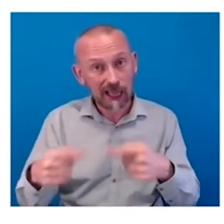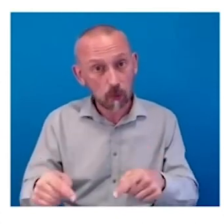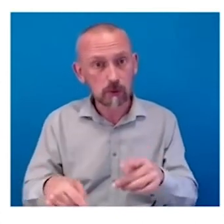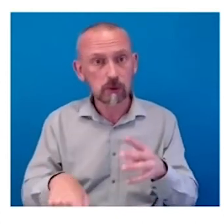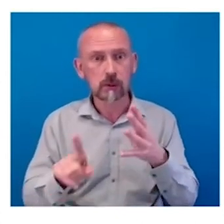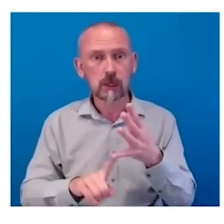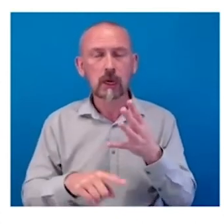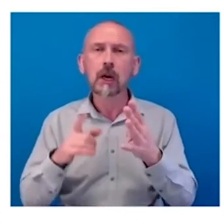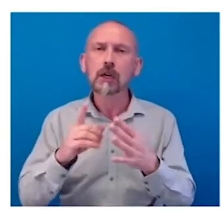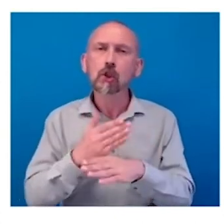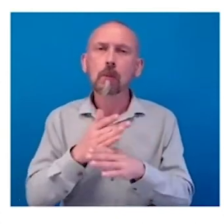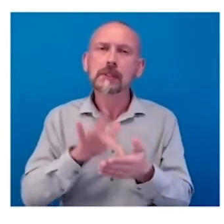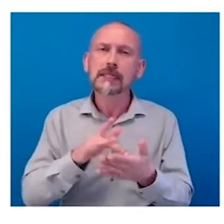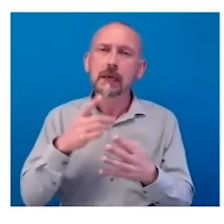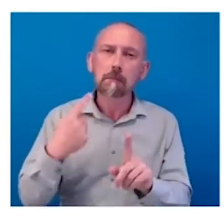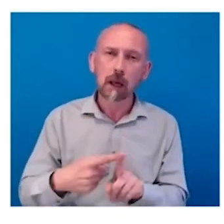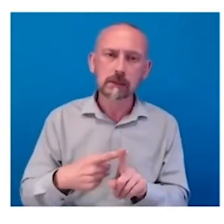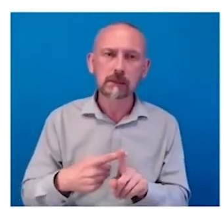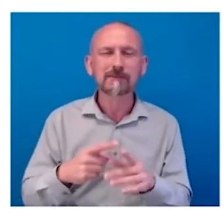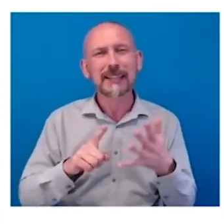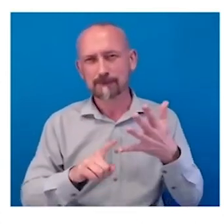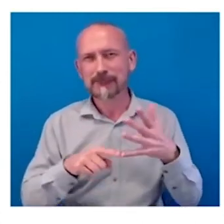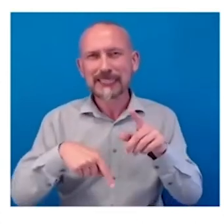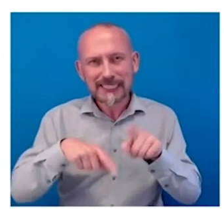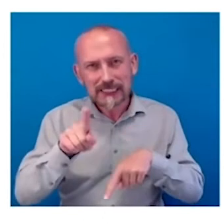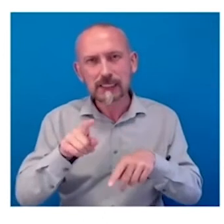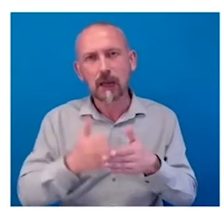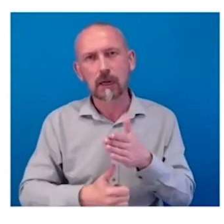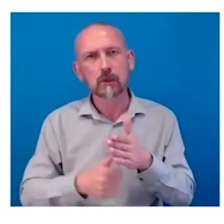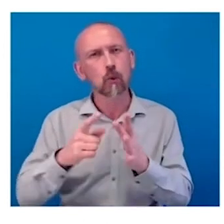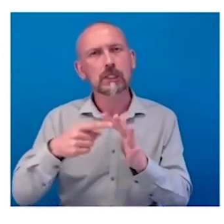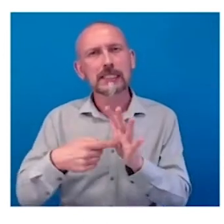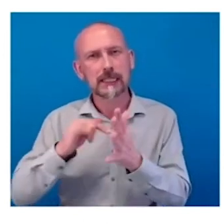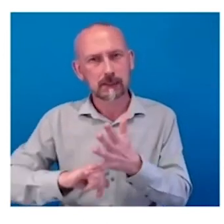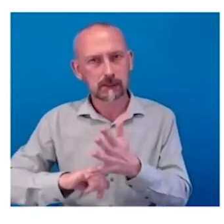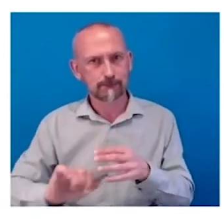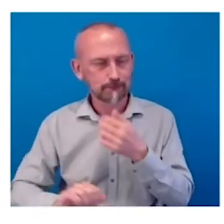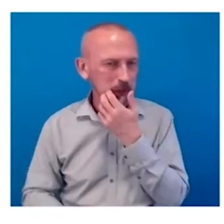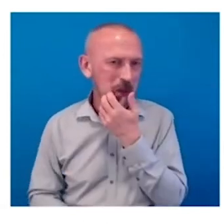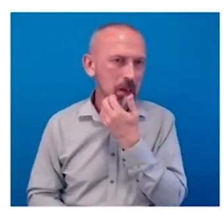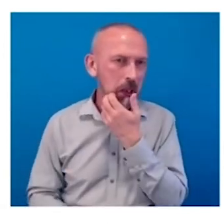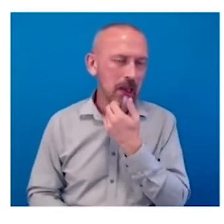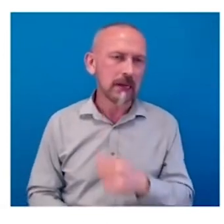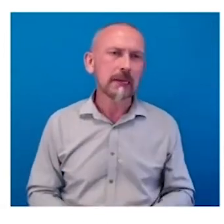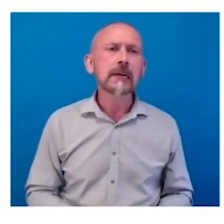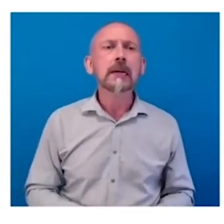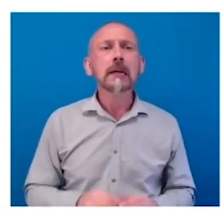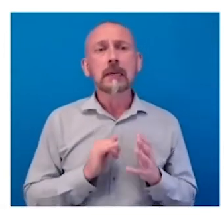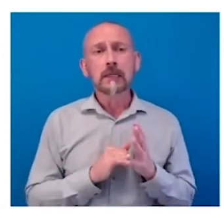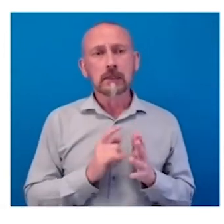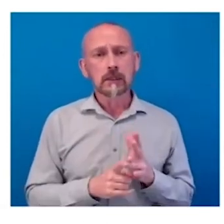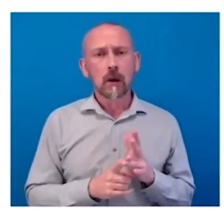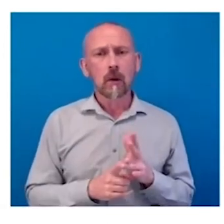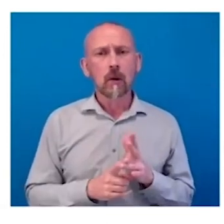Plus, and again, Kickstart and JETS. And so after we have done all of our analysis, we'll